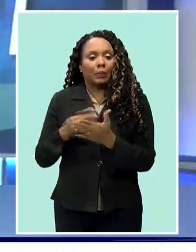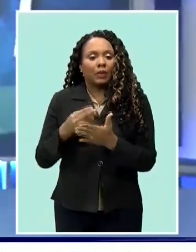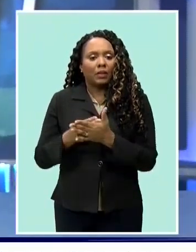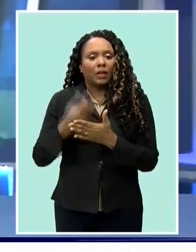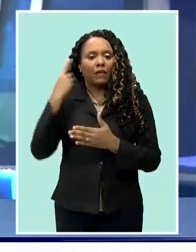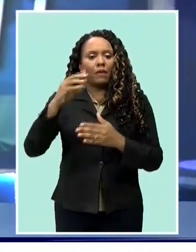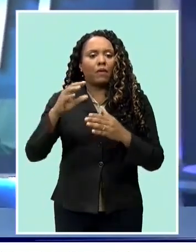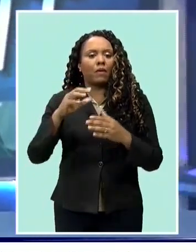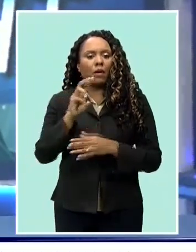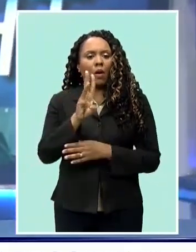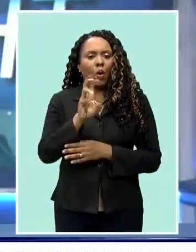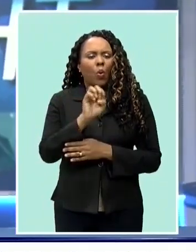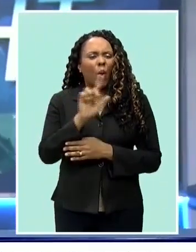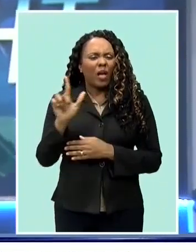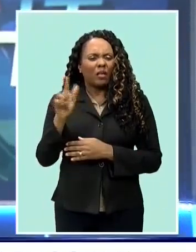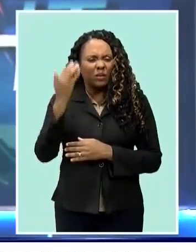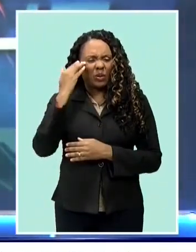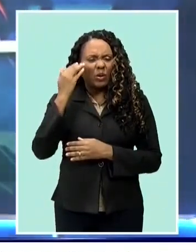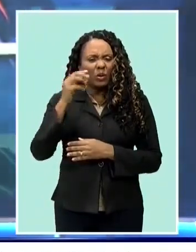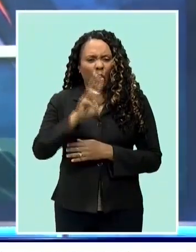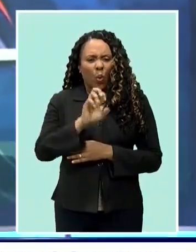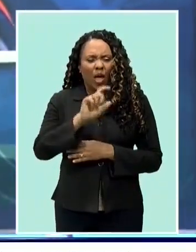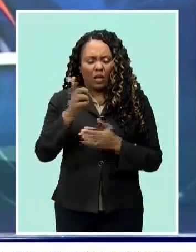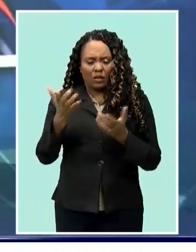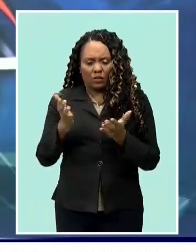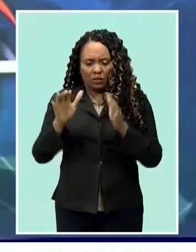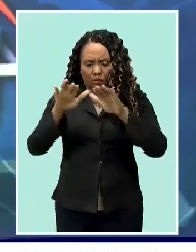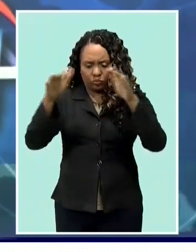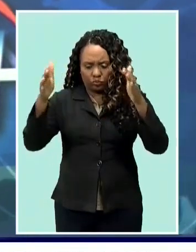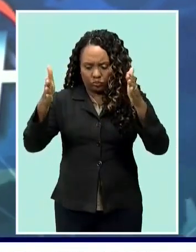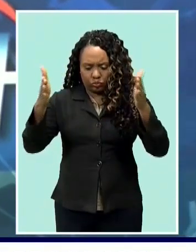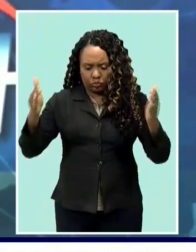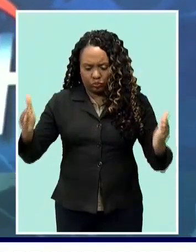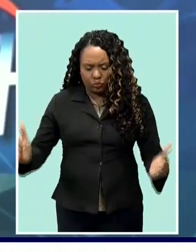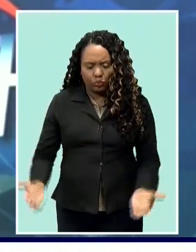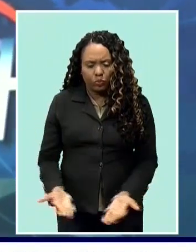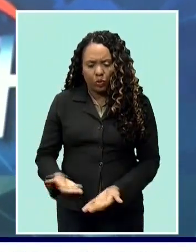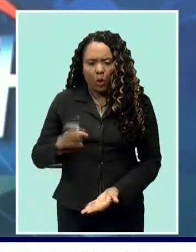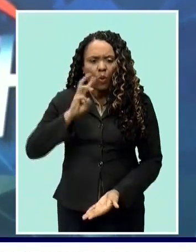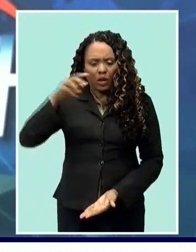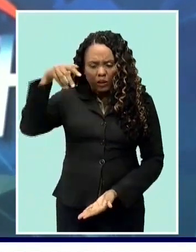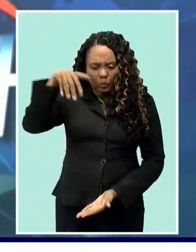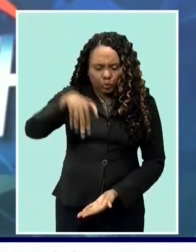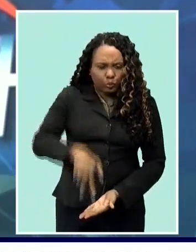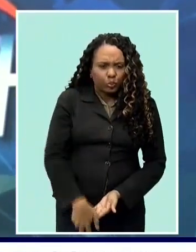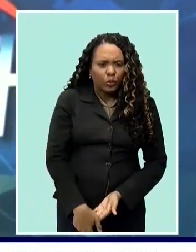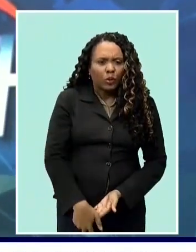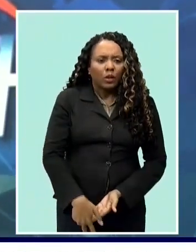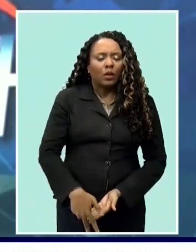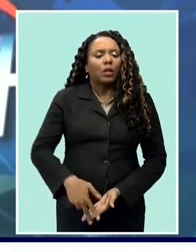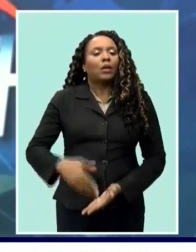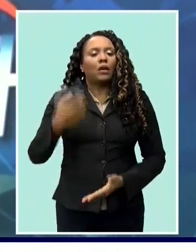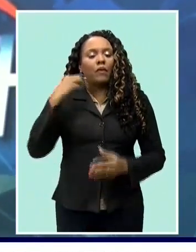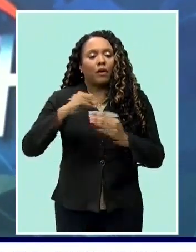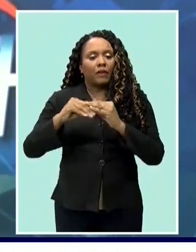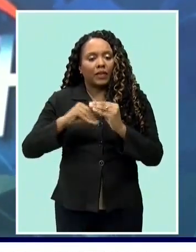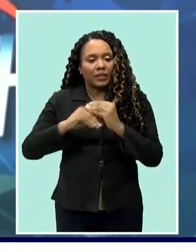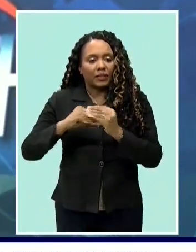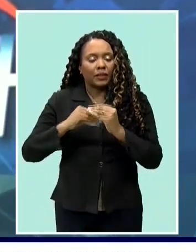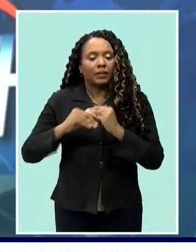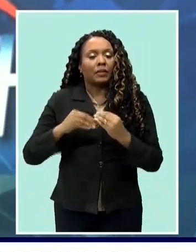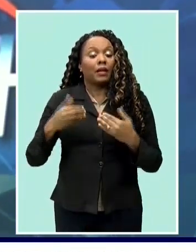was disclosed by Minister in the Ministry of Housing, Lands and Rural Development, Charles Griffith, during a Barbados Labour Party Christchurch East Central